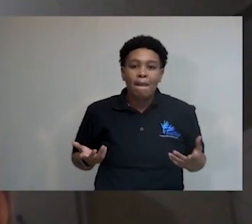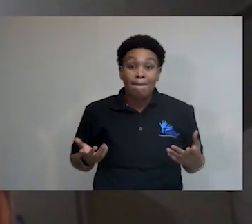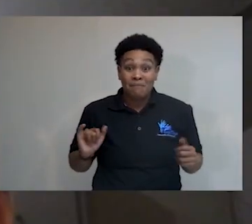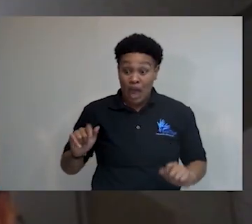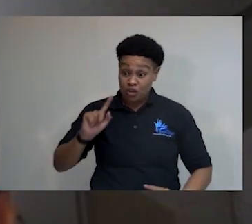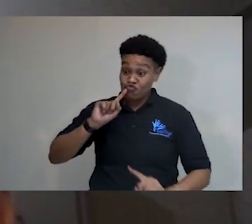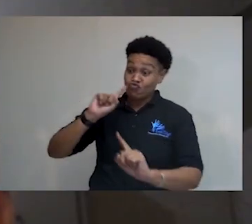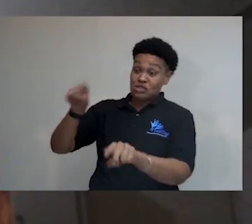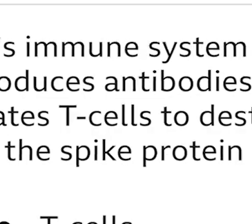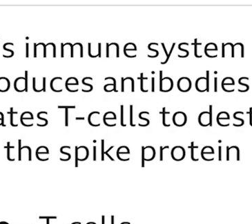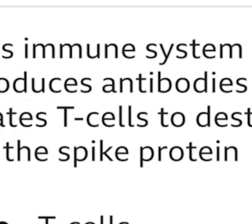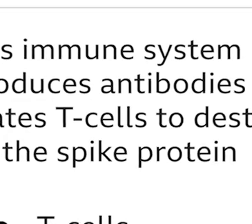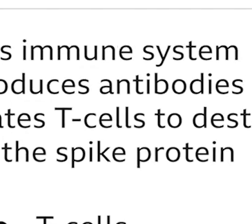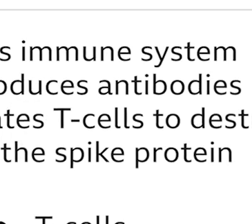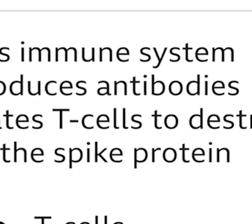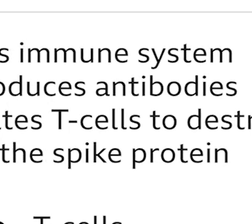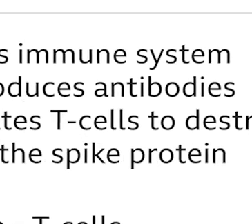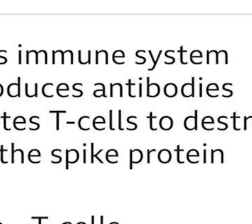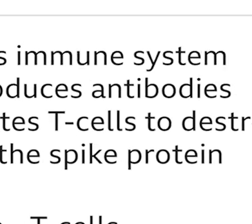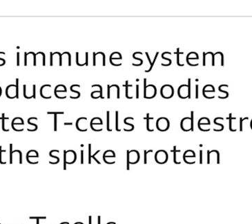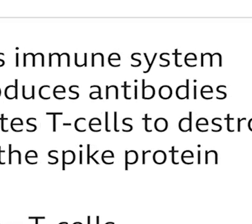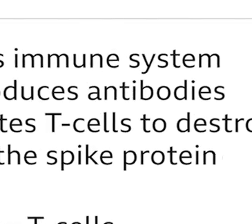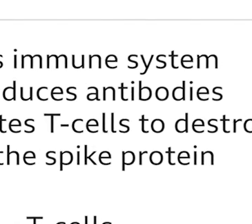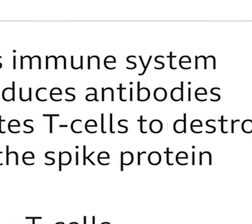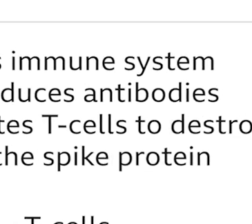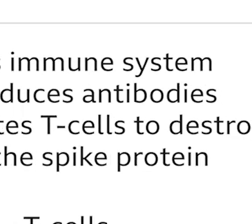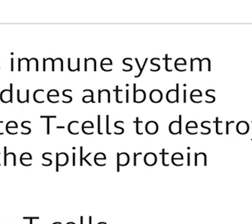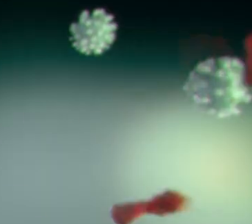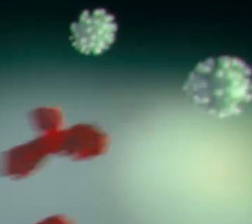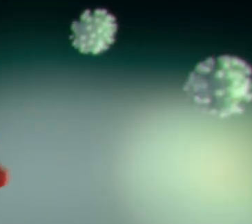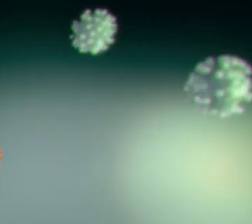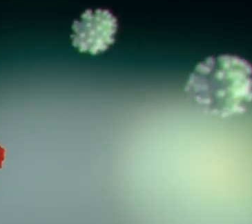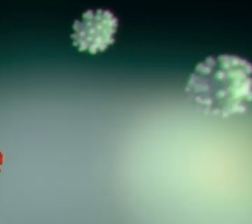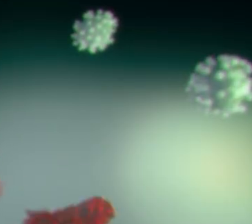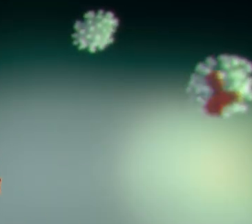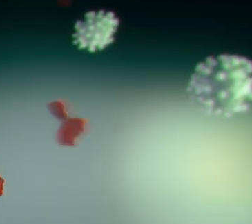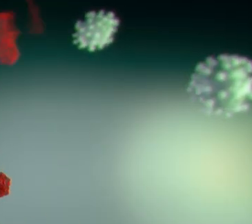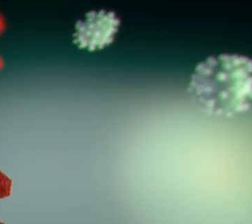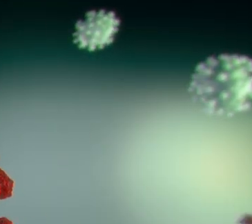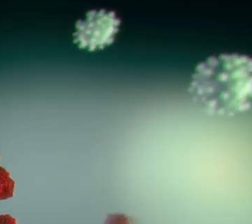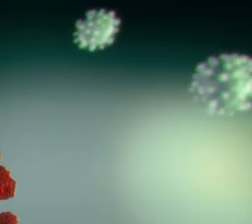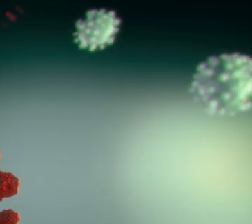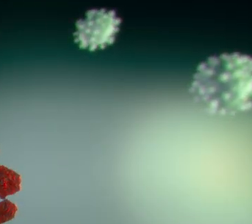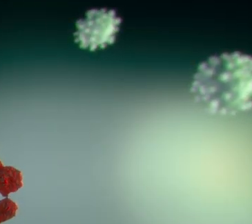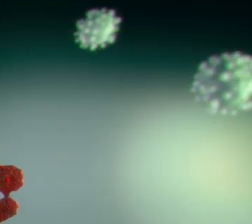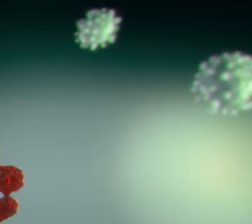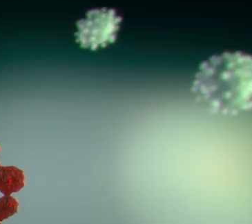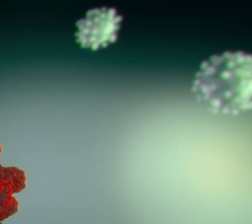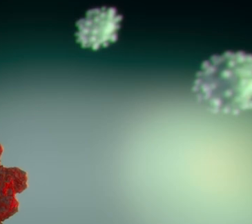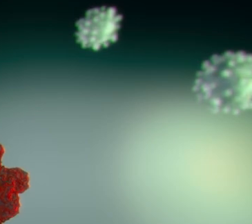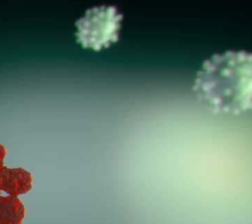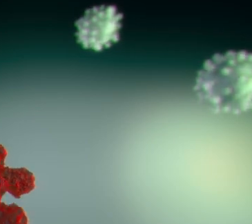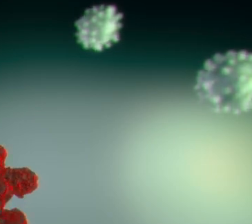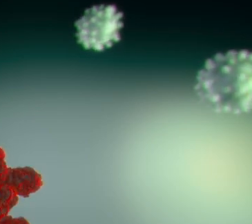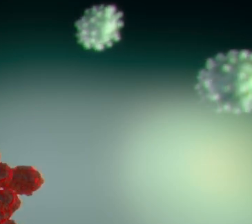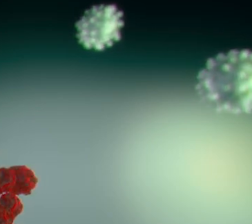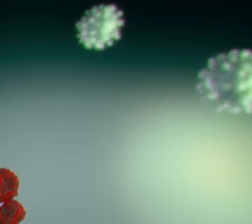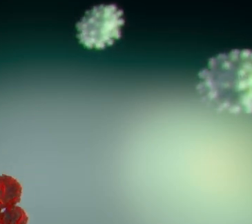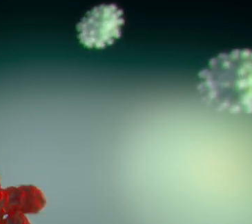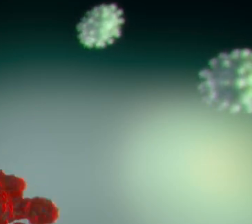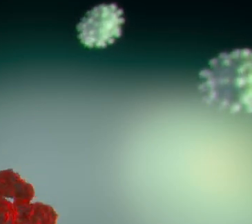that helps to protect us against the coronavirus itself that causes the